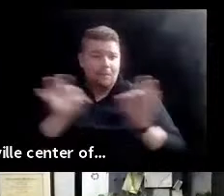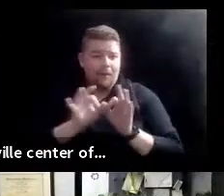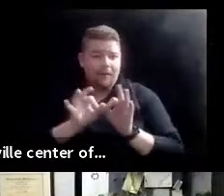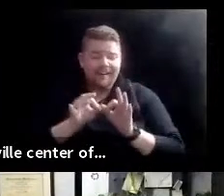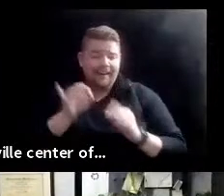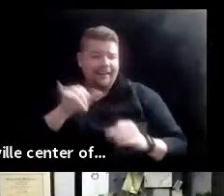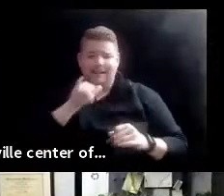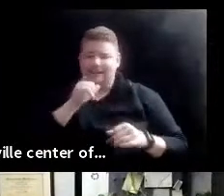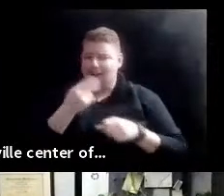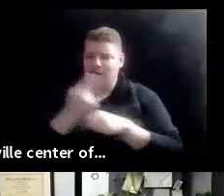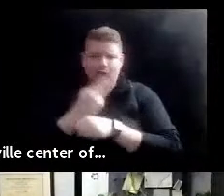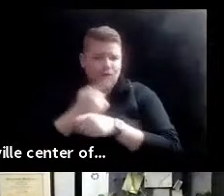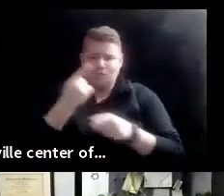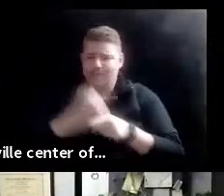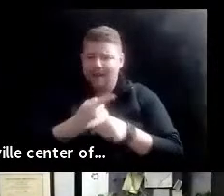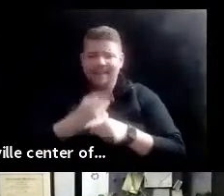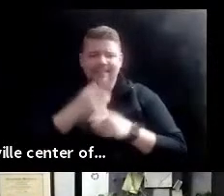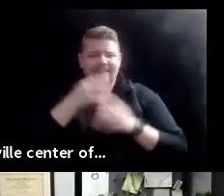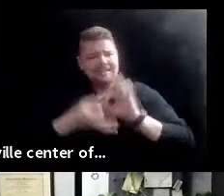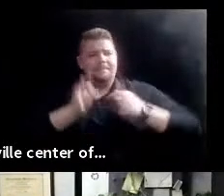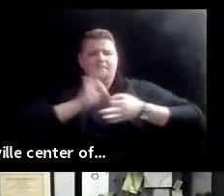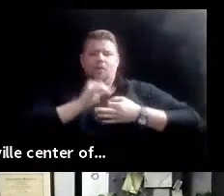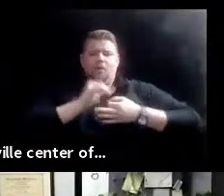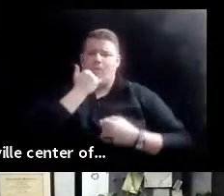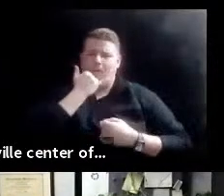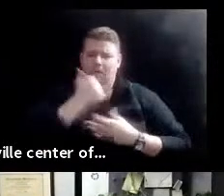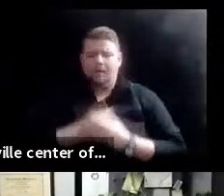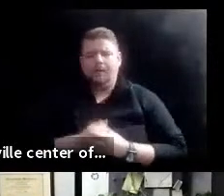that's not a misuse. That's just sort of a misinterpretation.